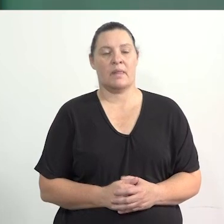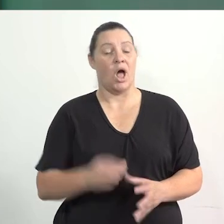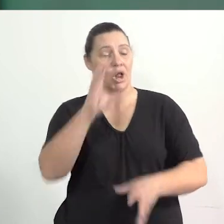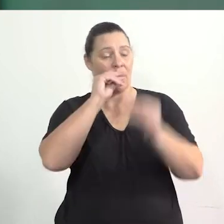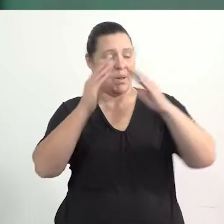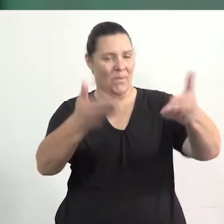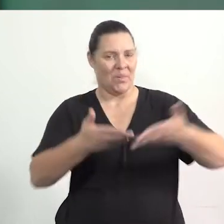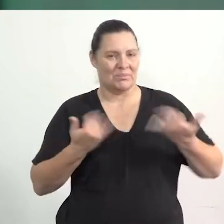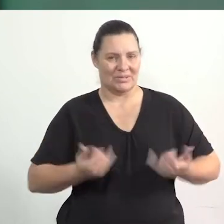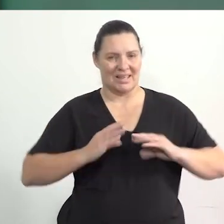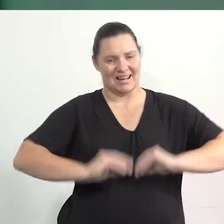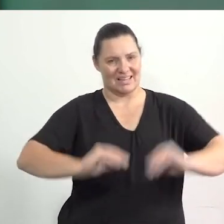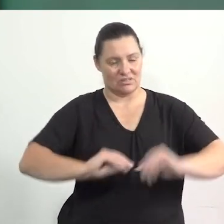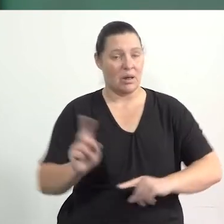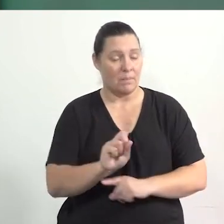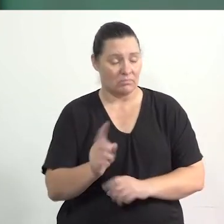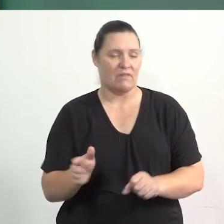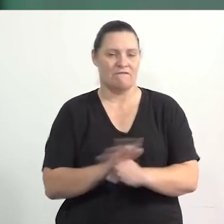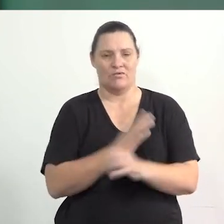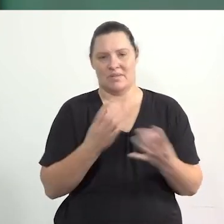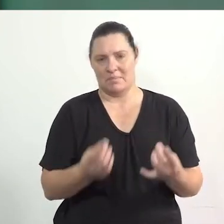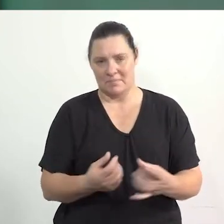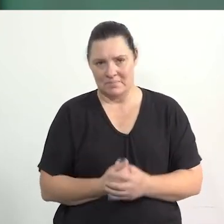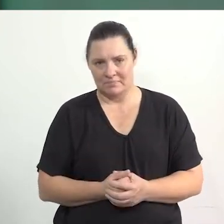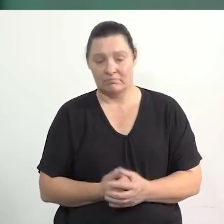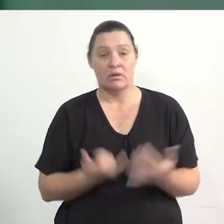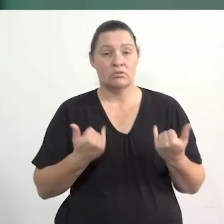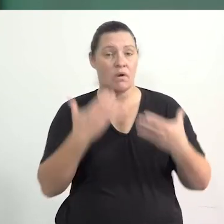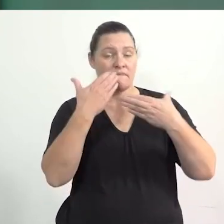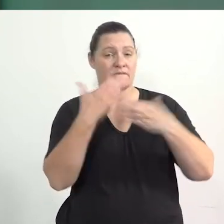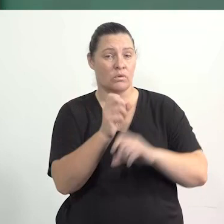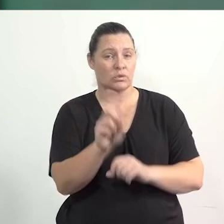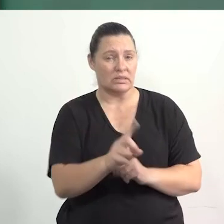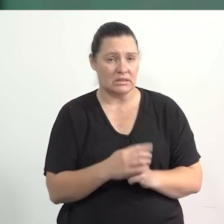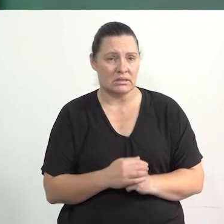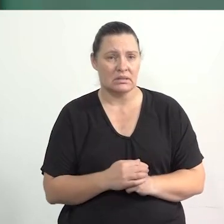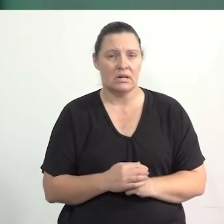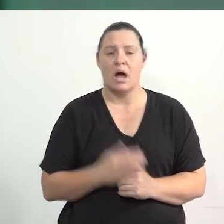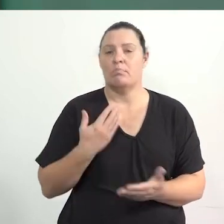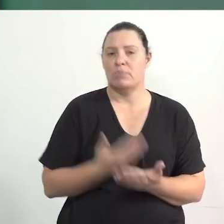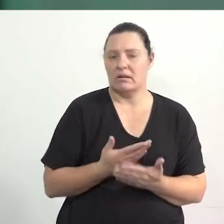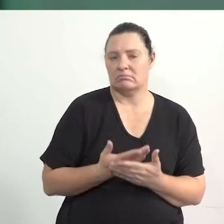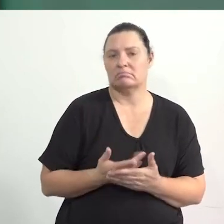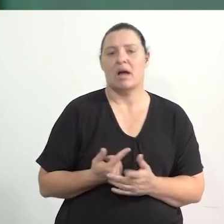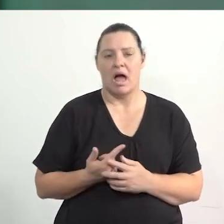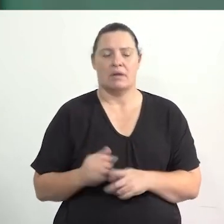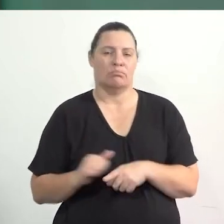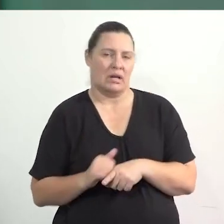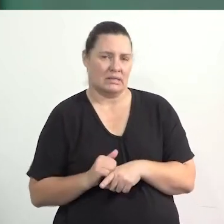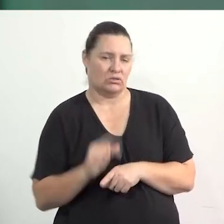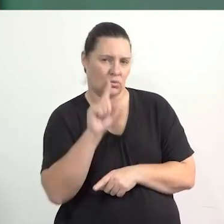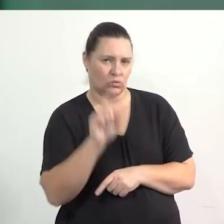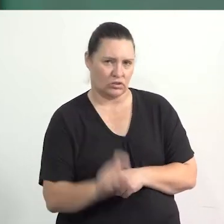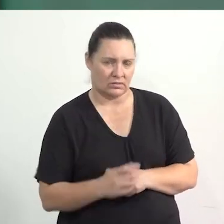Welcome learners to today's lesson about integers, and today we are going to be focusing on the practice and application